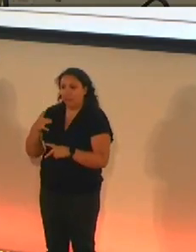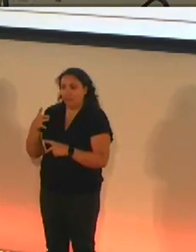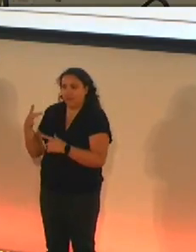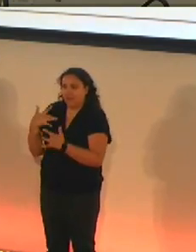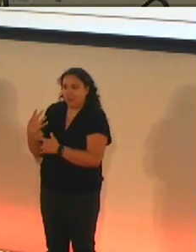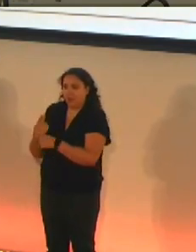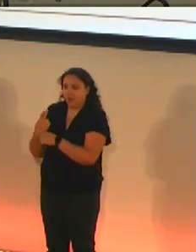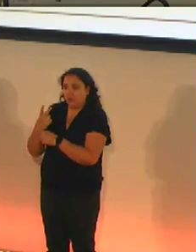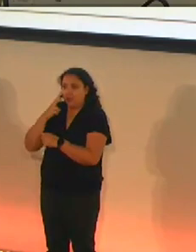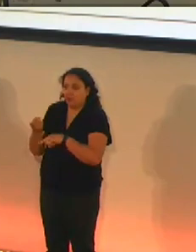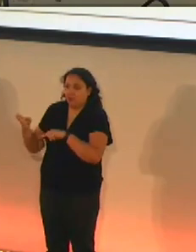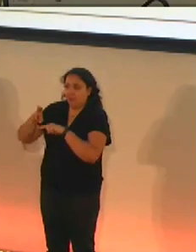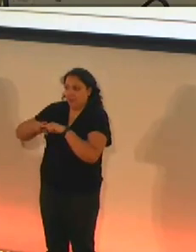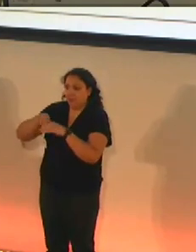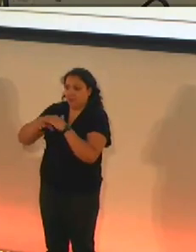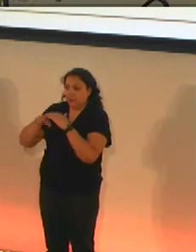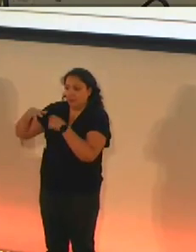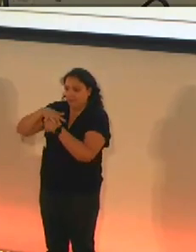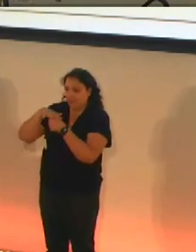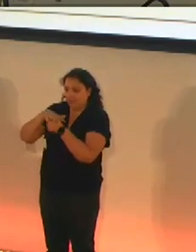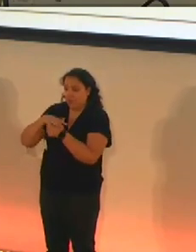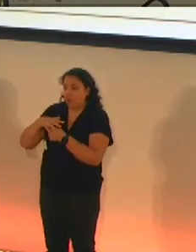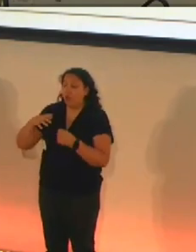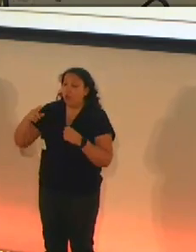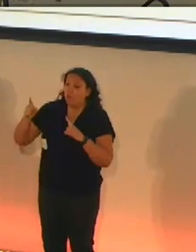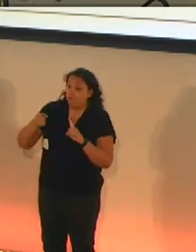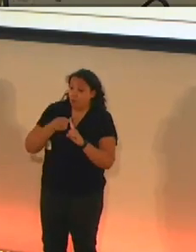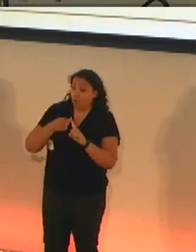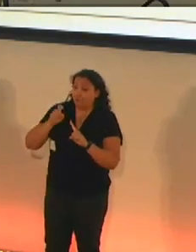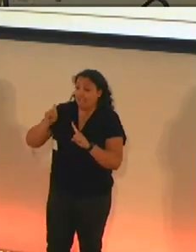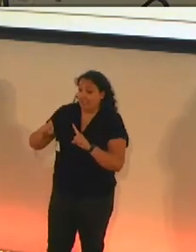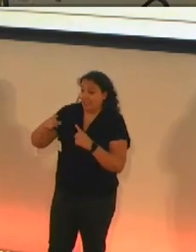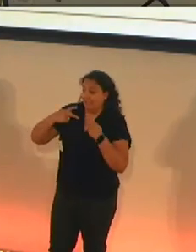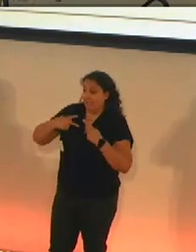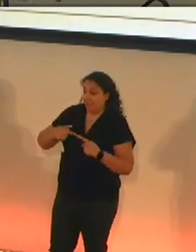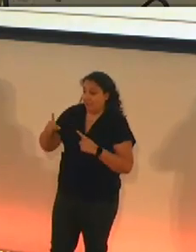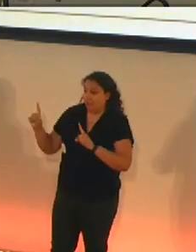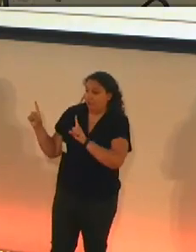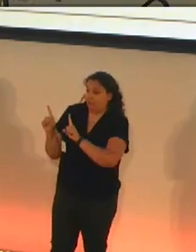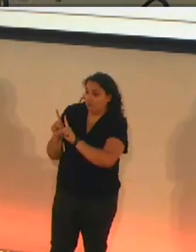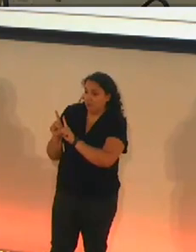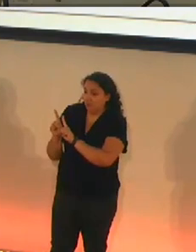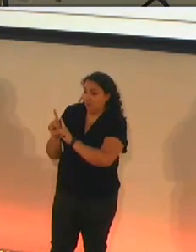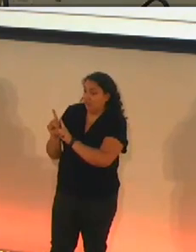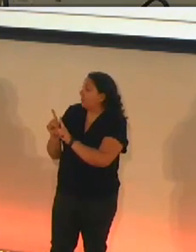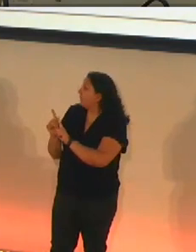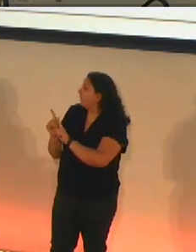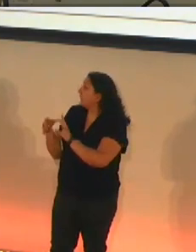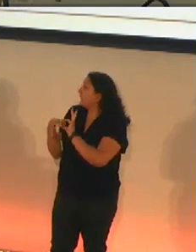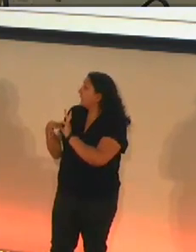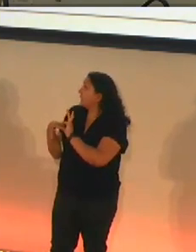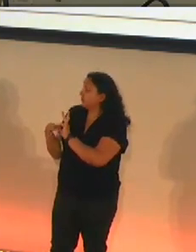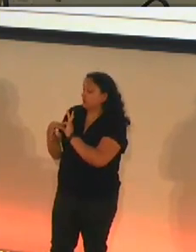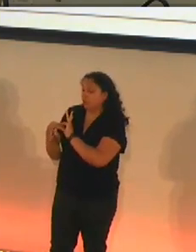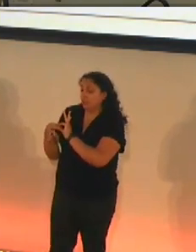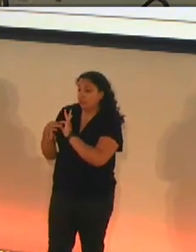of an environment. This is done through first a physical connection between the blind and low vision person and the sighted guide, where the blind or low